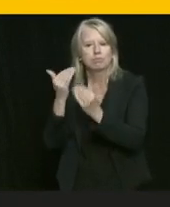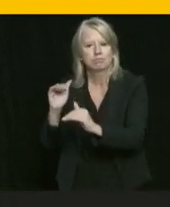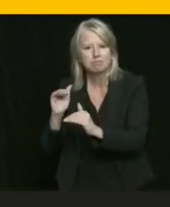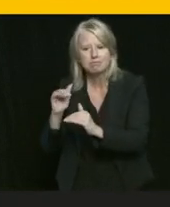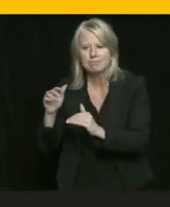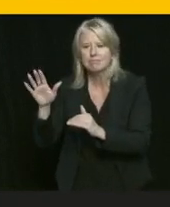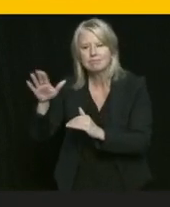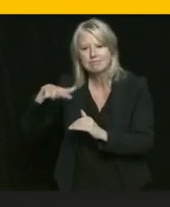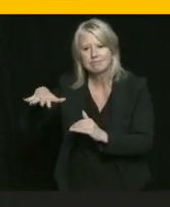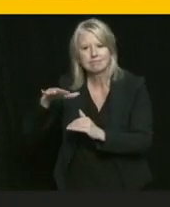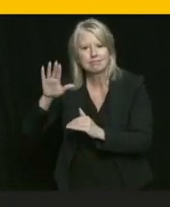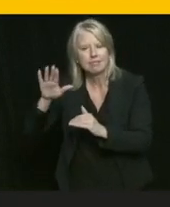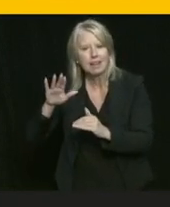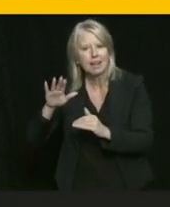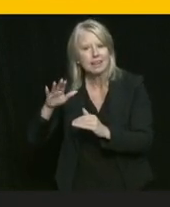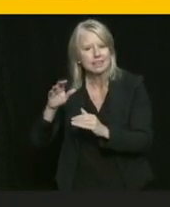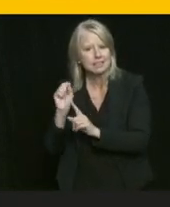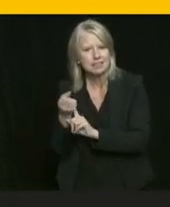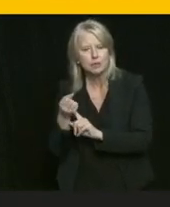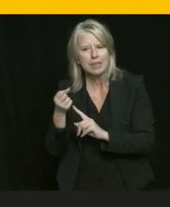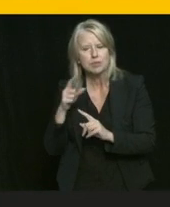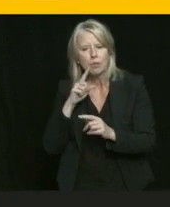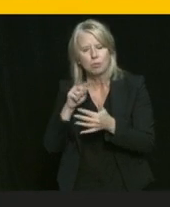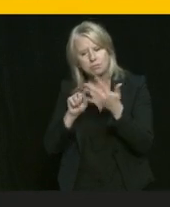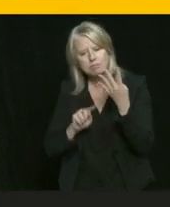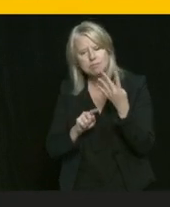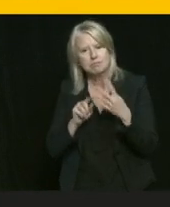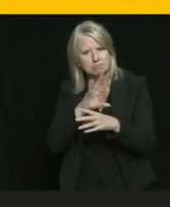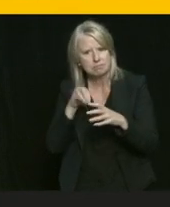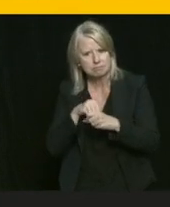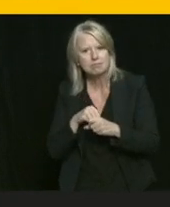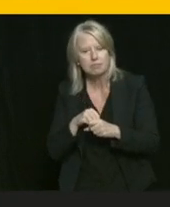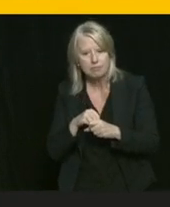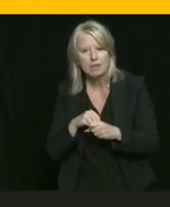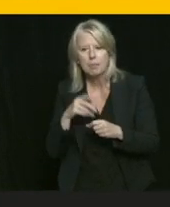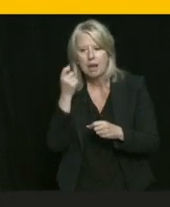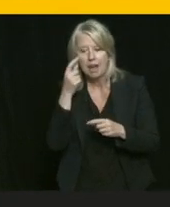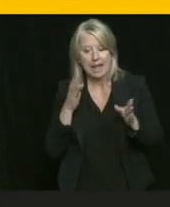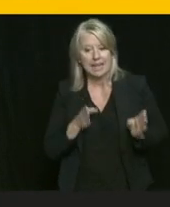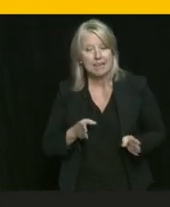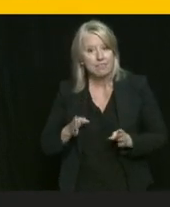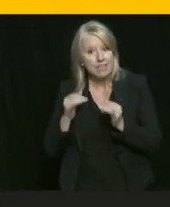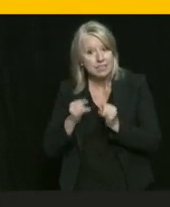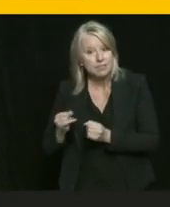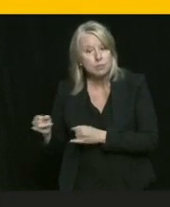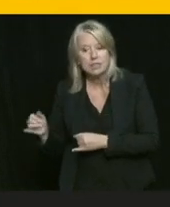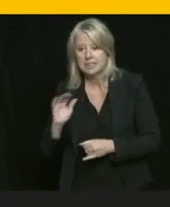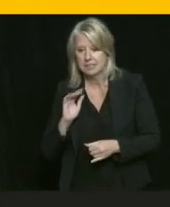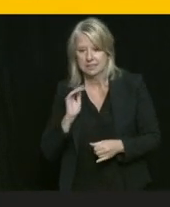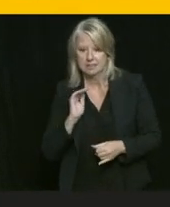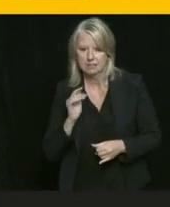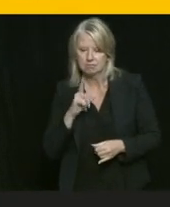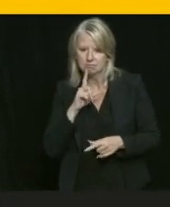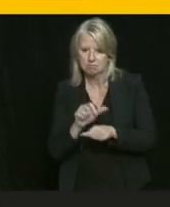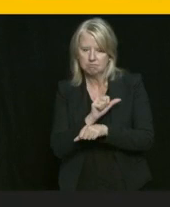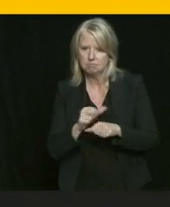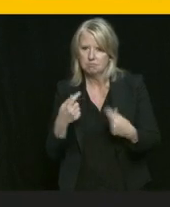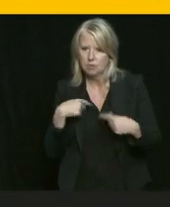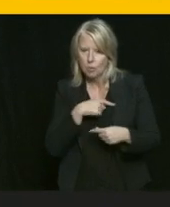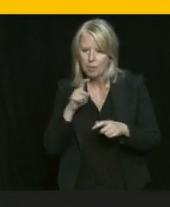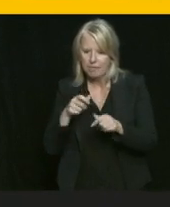settings. So it's a combination of those. But for individuals, I think on a practical basis is to keep to